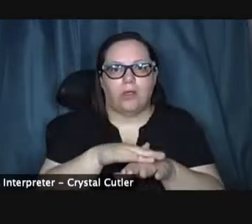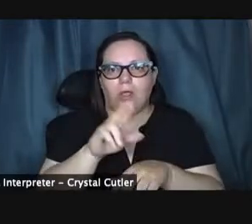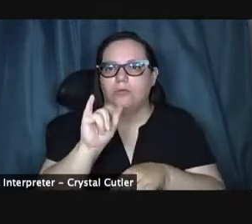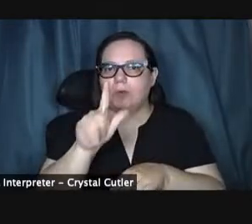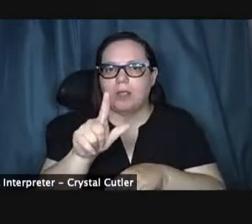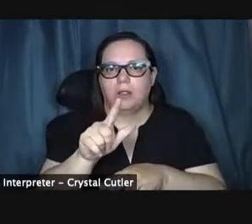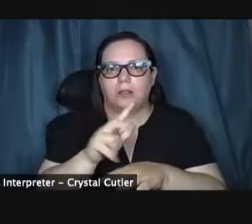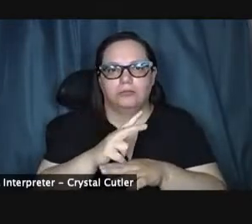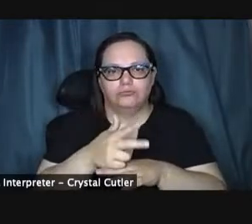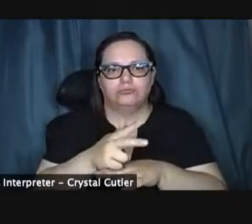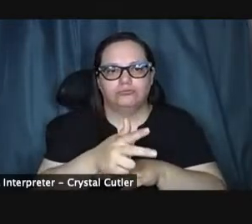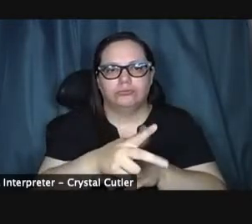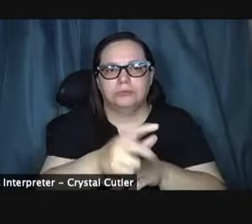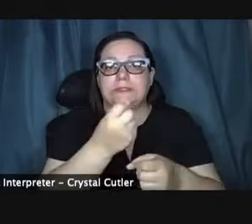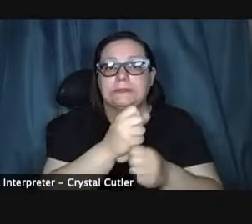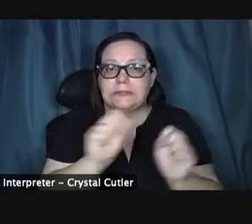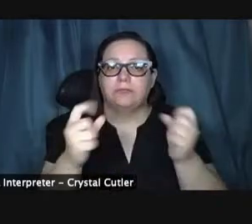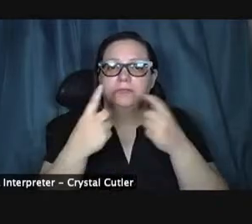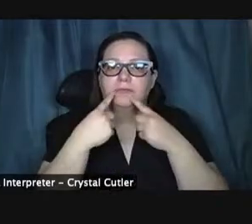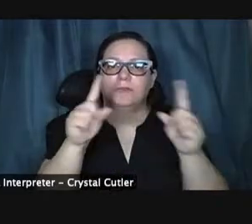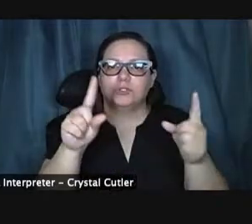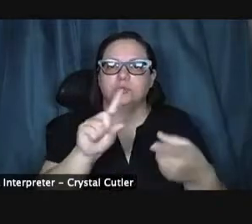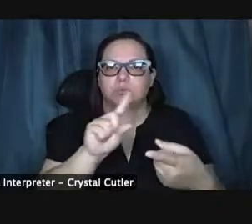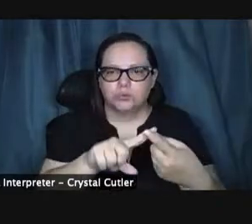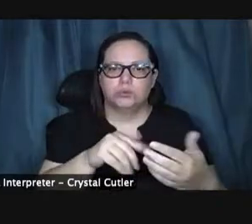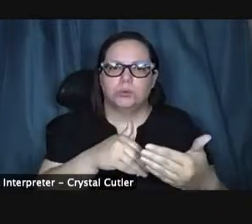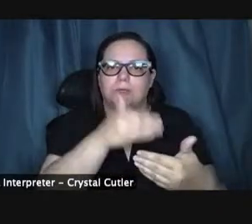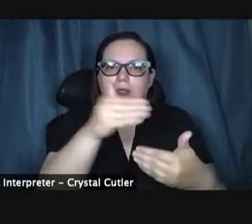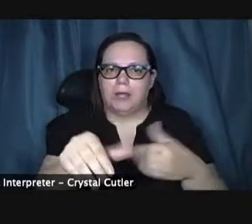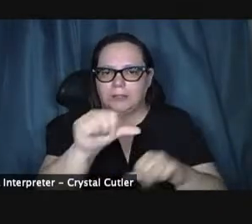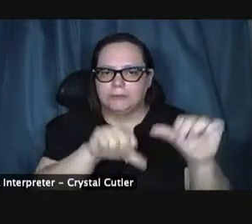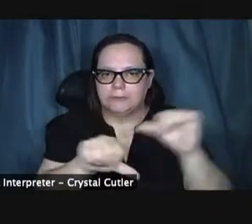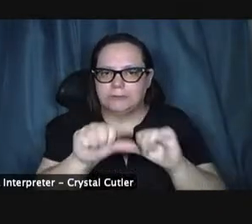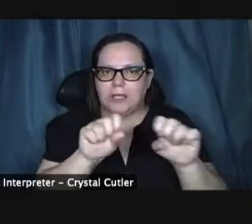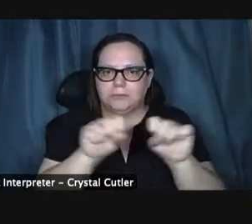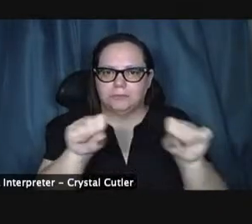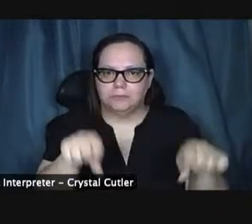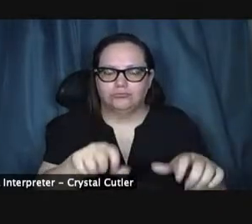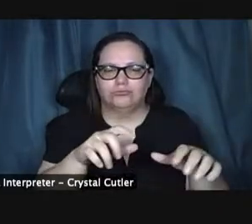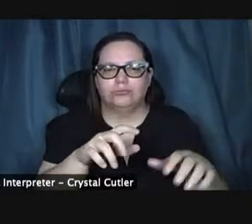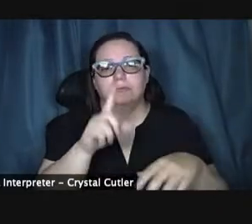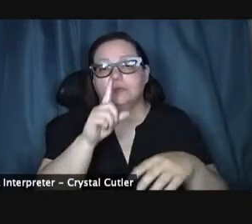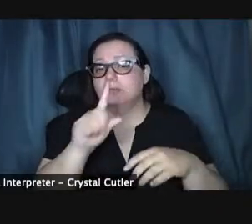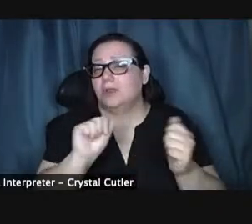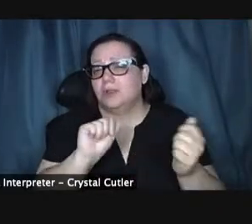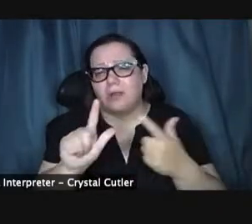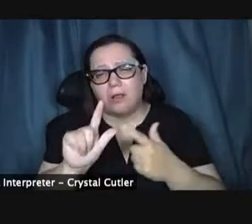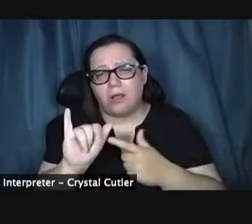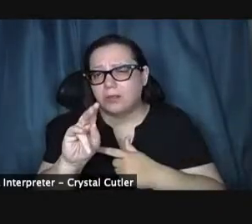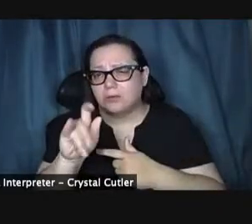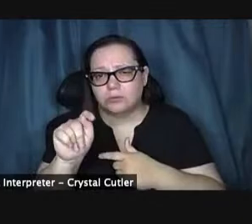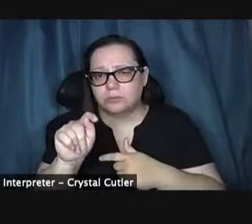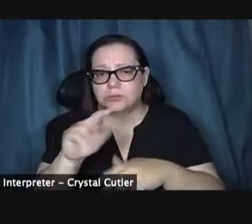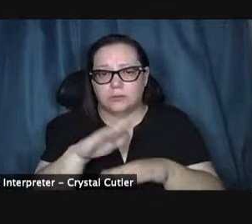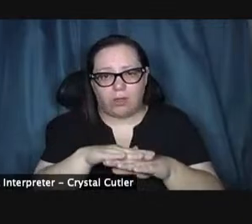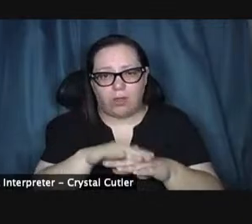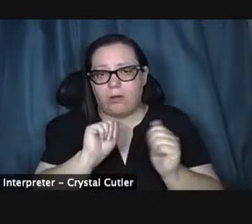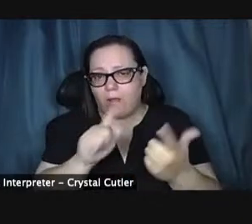as efficiently as you can to your next science station. All the instruments are on all the time, regardless. But